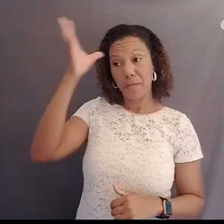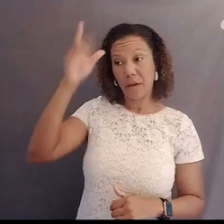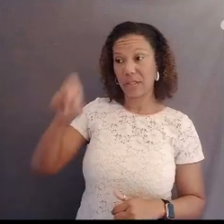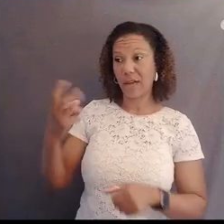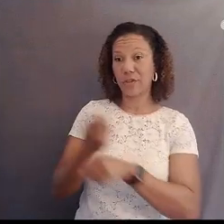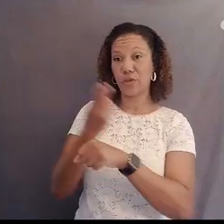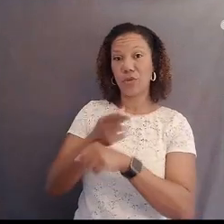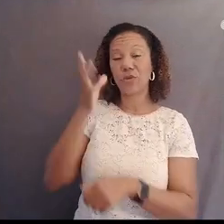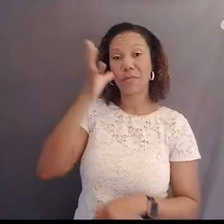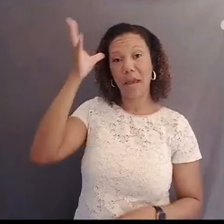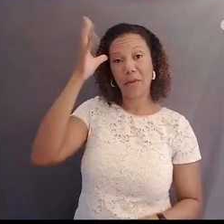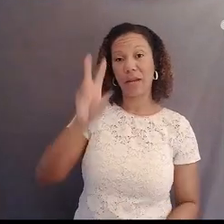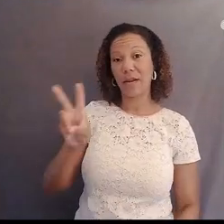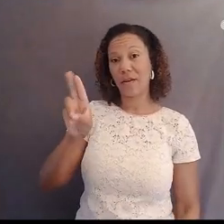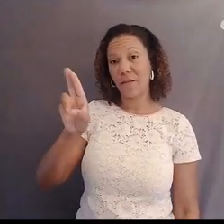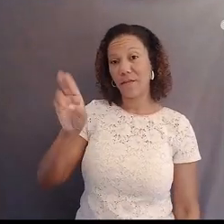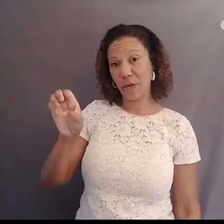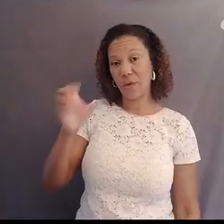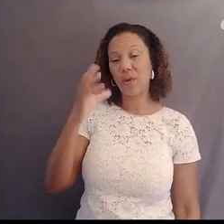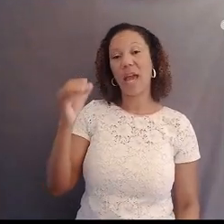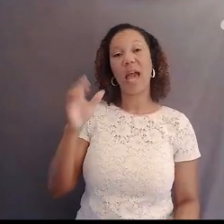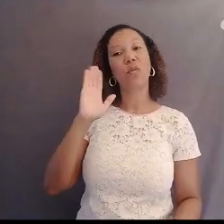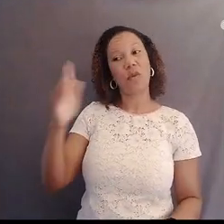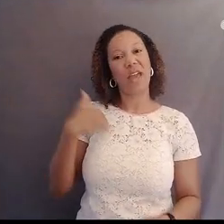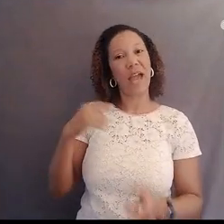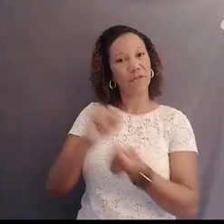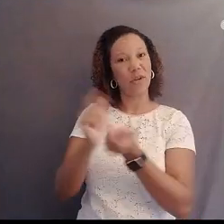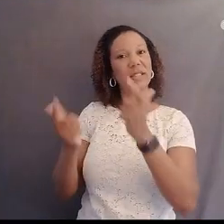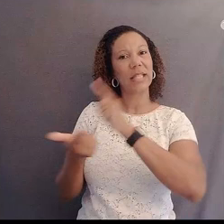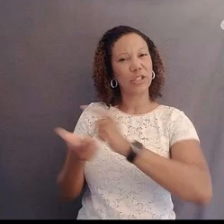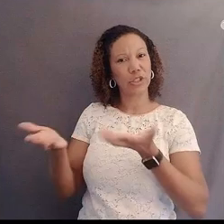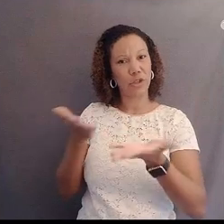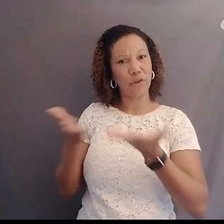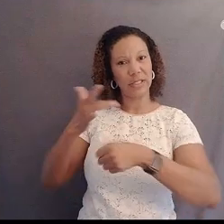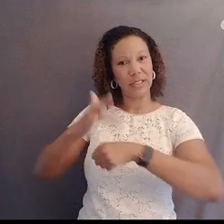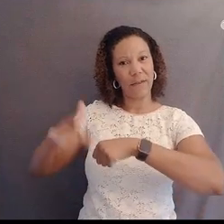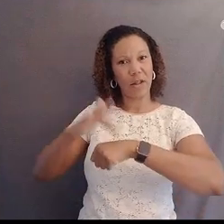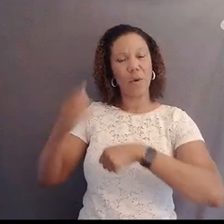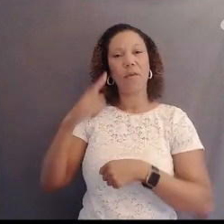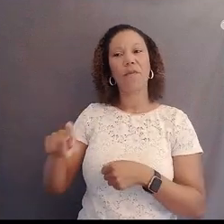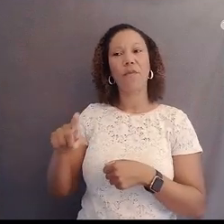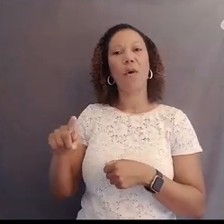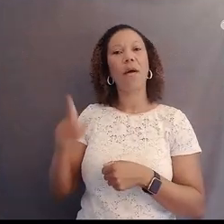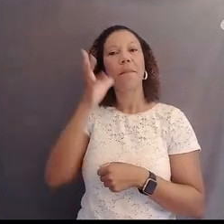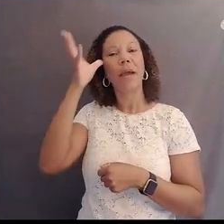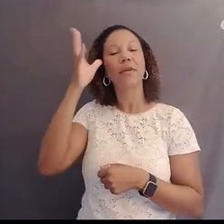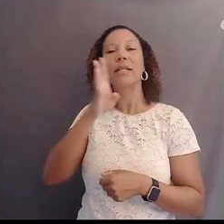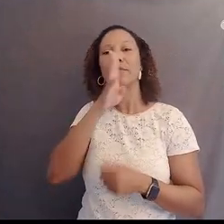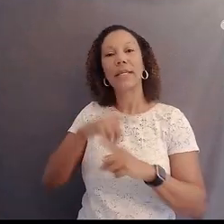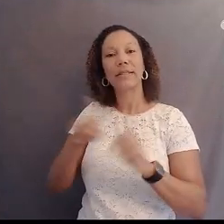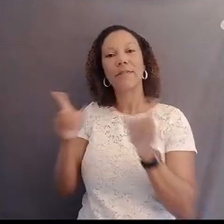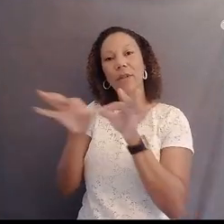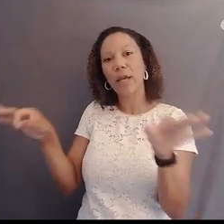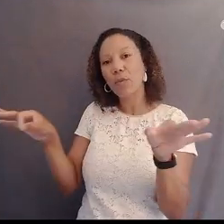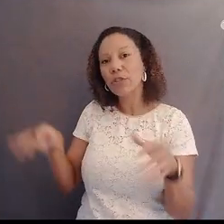View, and will there also be translations available for families that need it? Excellent question. So